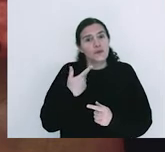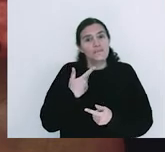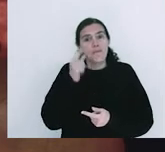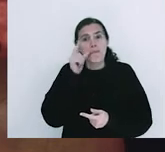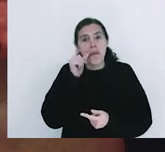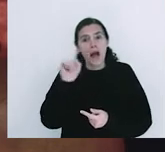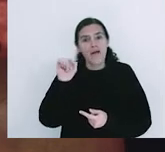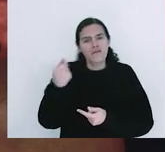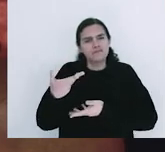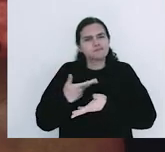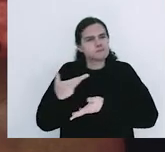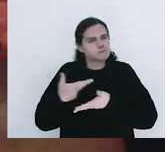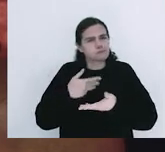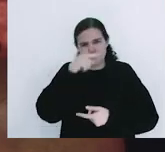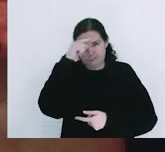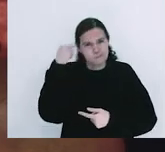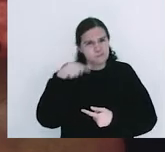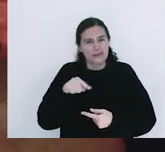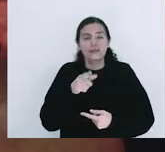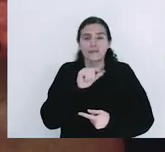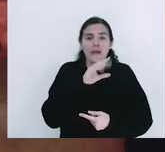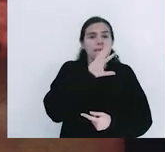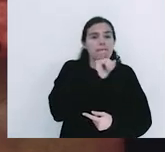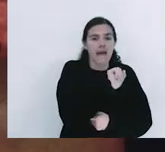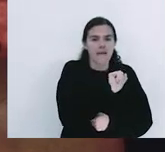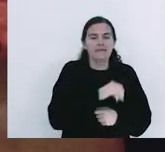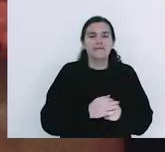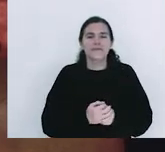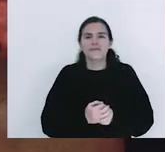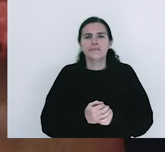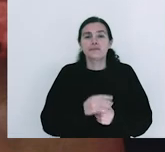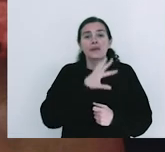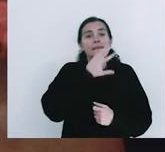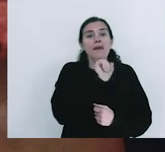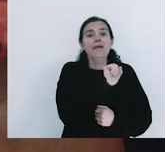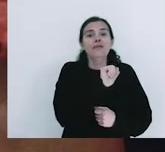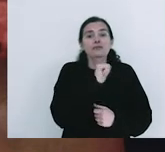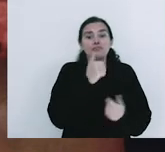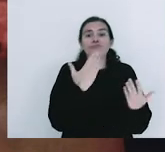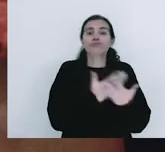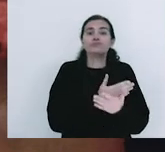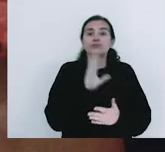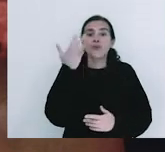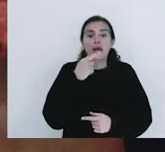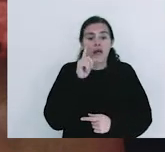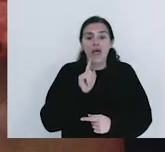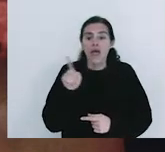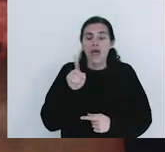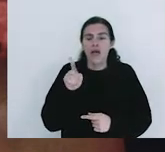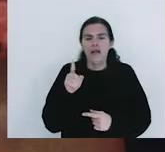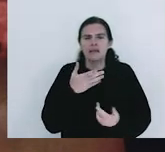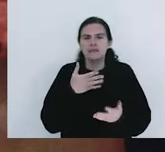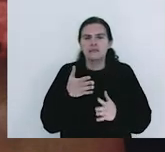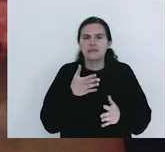relationship with her father, as well as with her mother. Her mother passed away when Louise Bourgeois was in